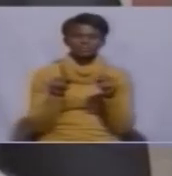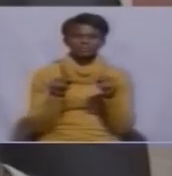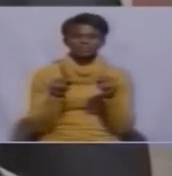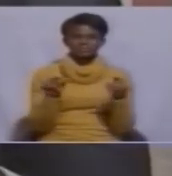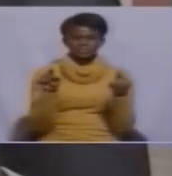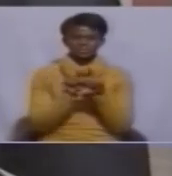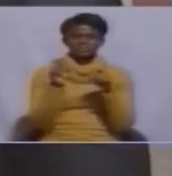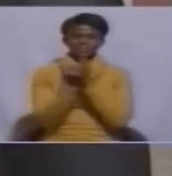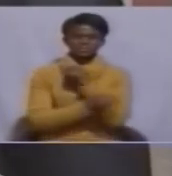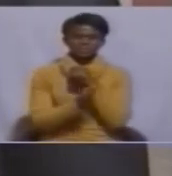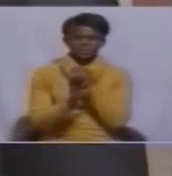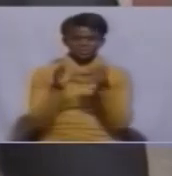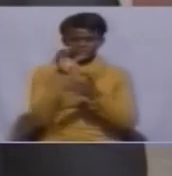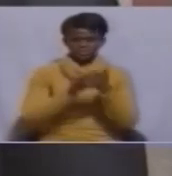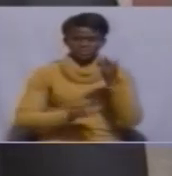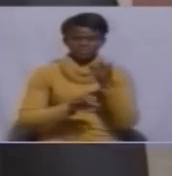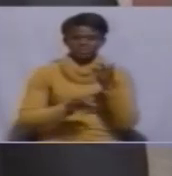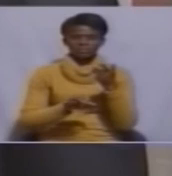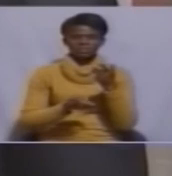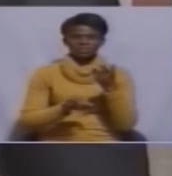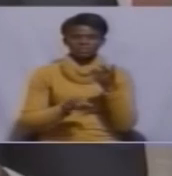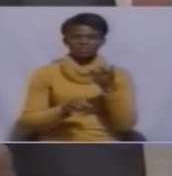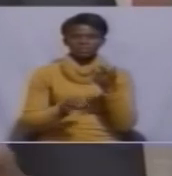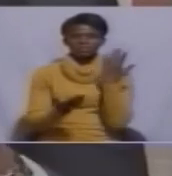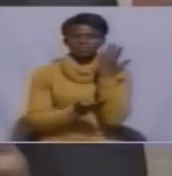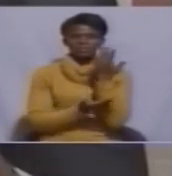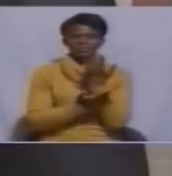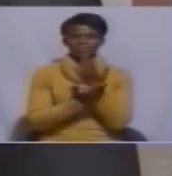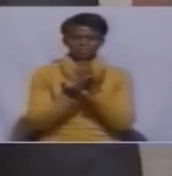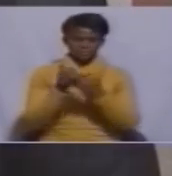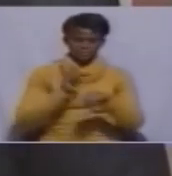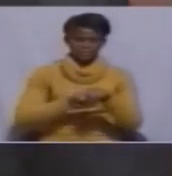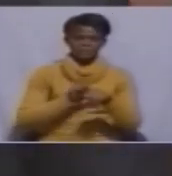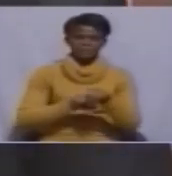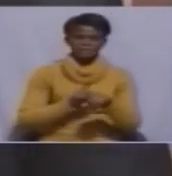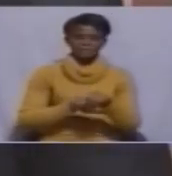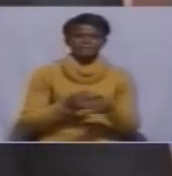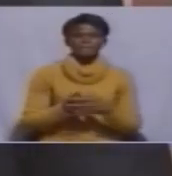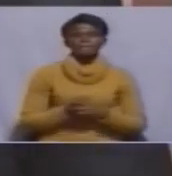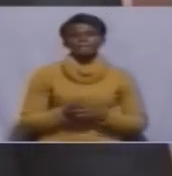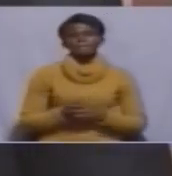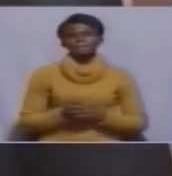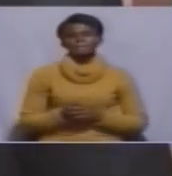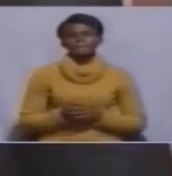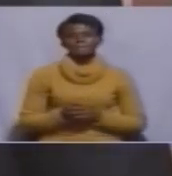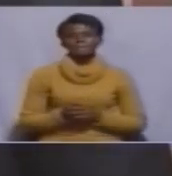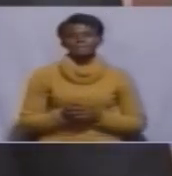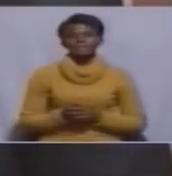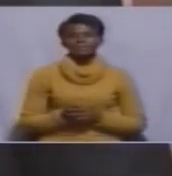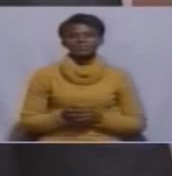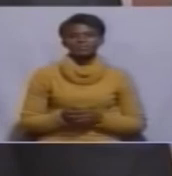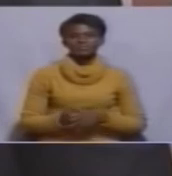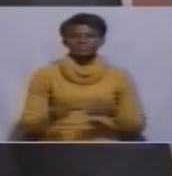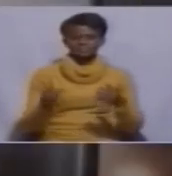actually a foreigner, this clause, it doesn't help or improve any chances of that person becoming a Zambian. So and in a